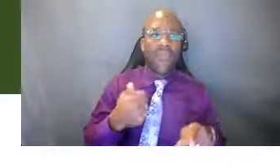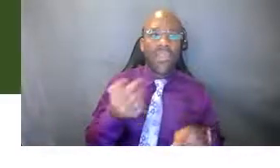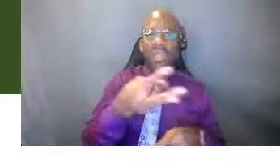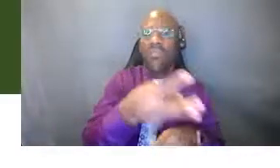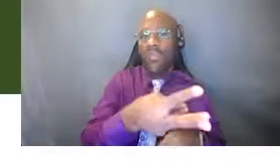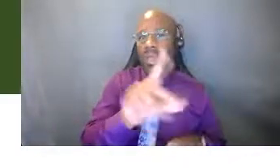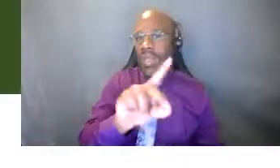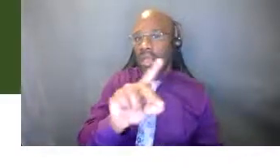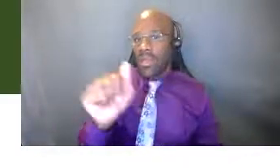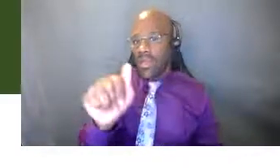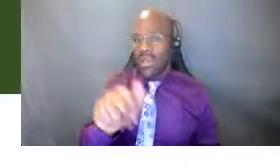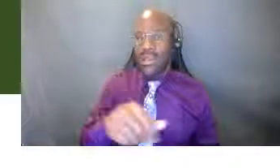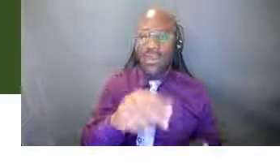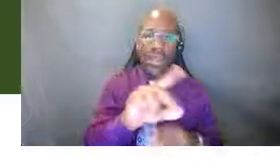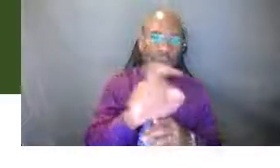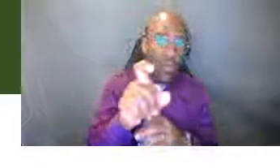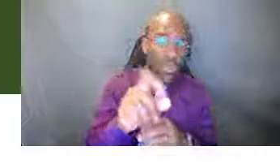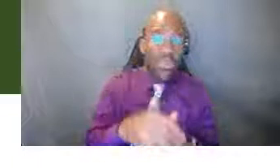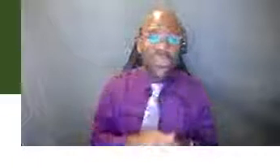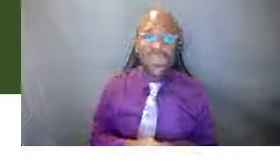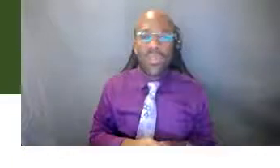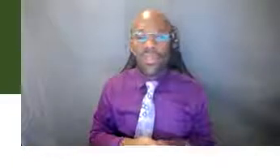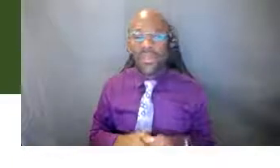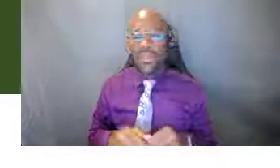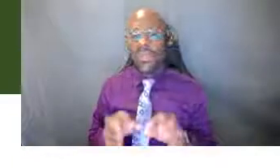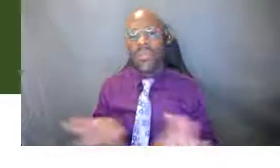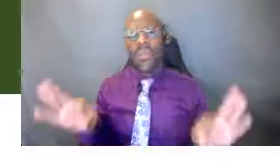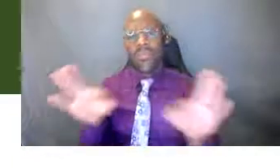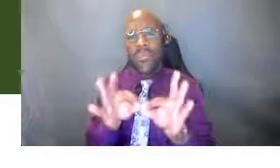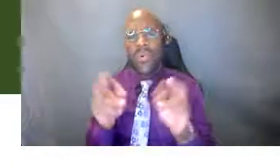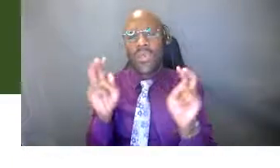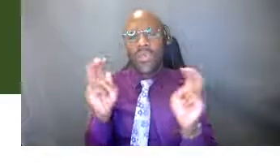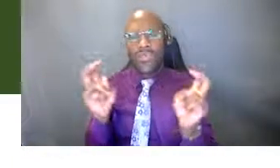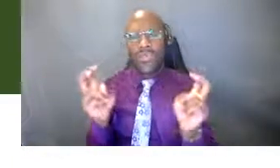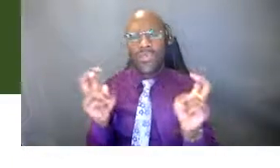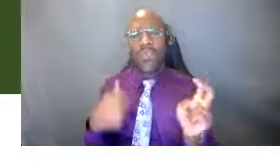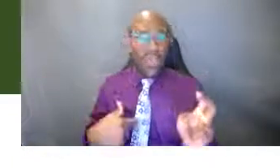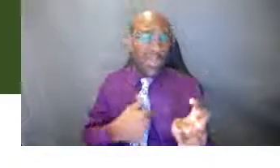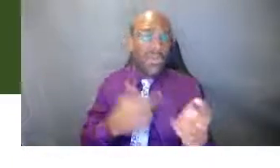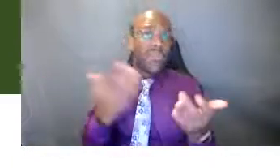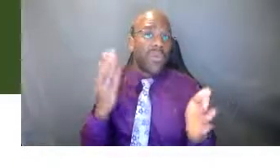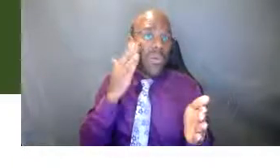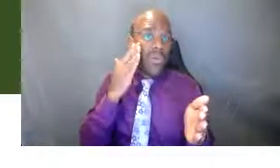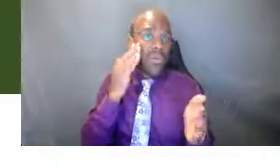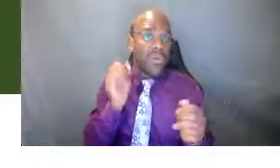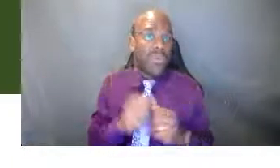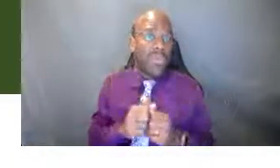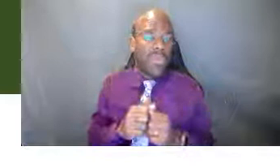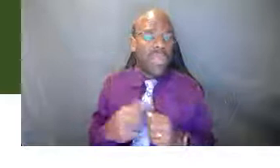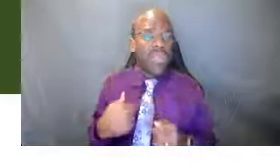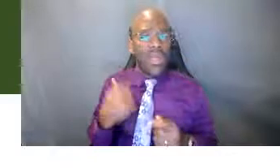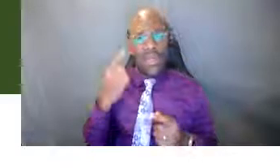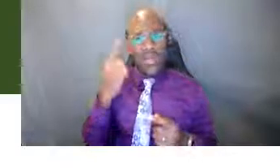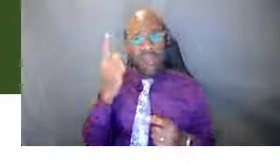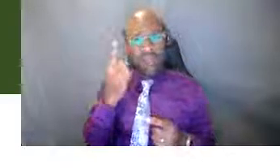it definitely is an important issue that we're aware of, and I think